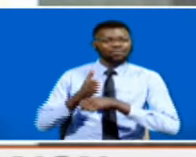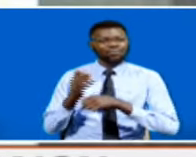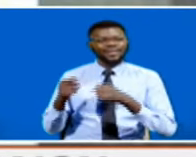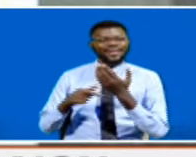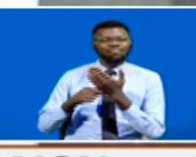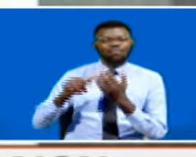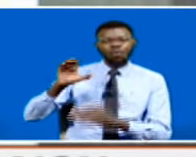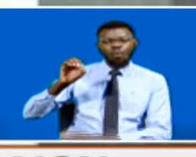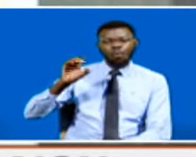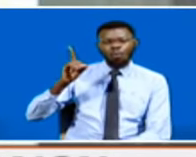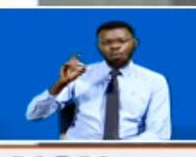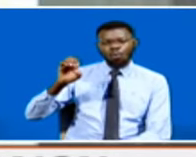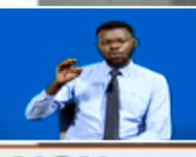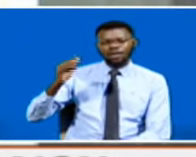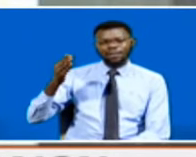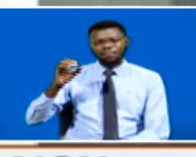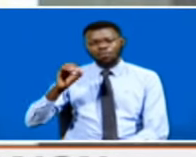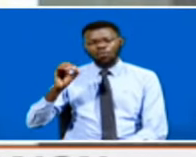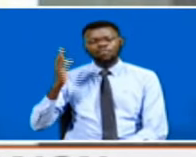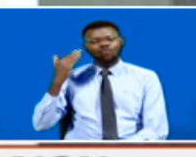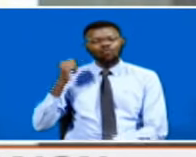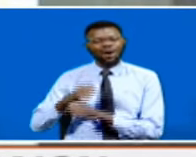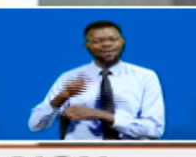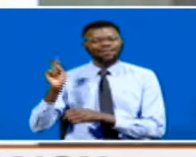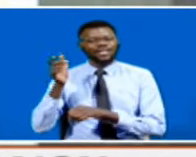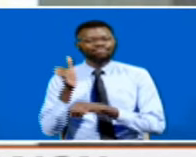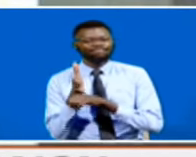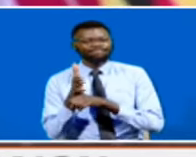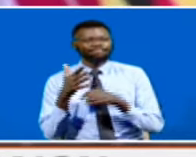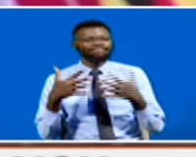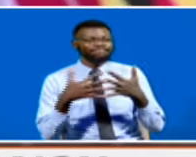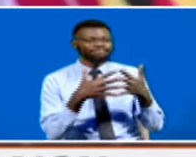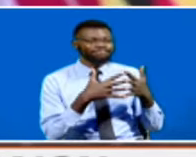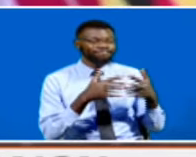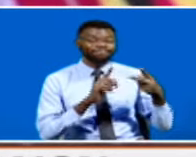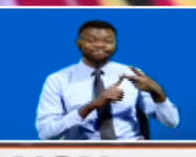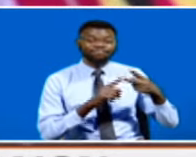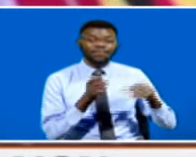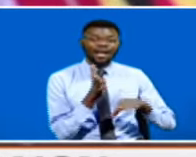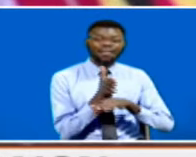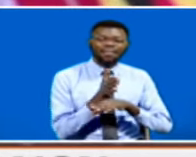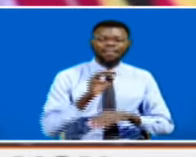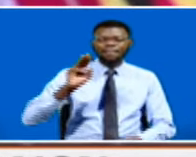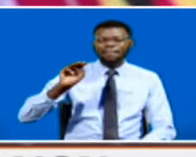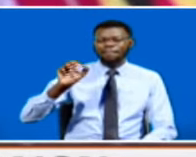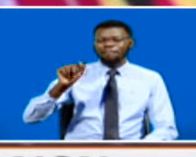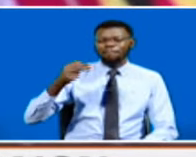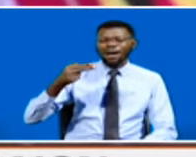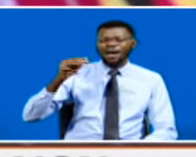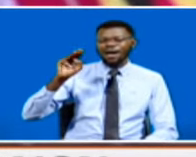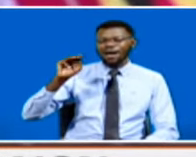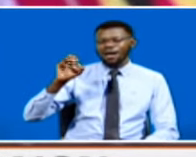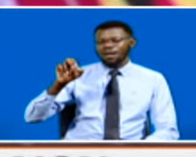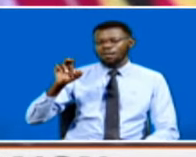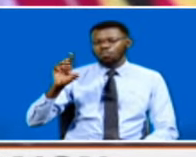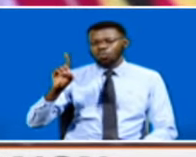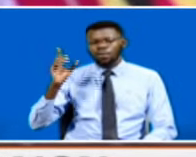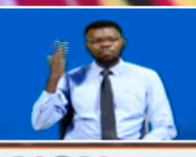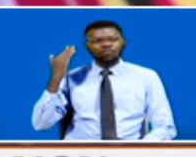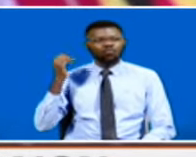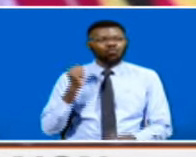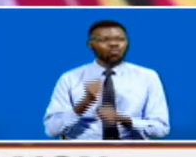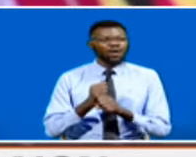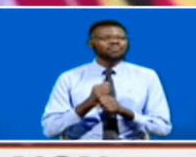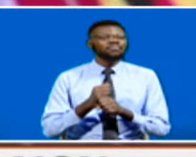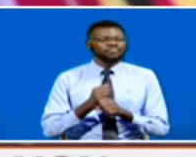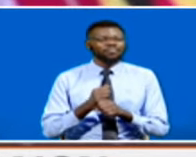who served as a Kenya ambassador to the US, France, and the Vatican. Ambassador Mahmoud Malim, who was the executive secretary of the